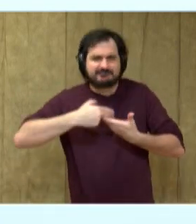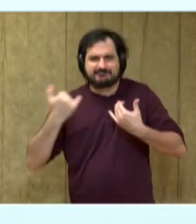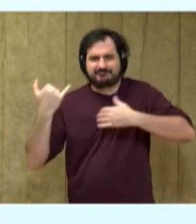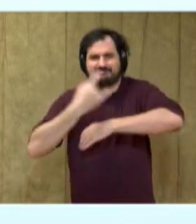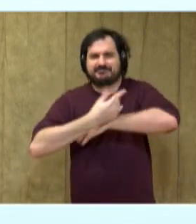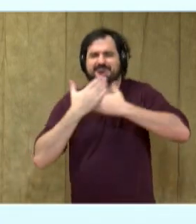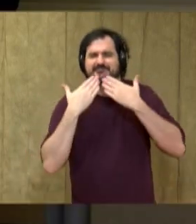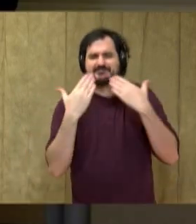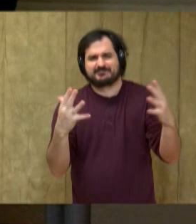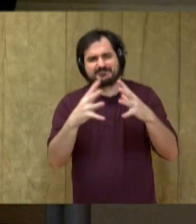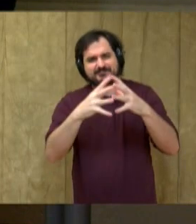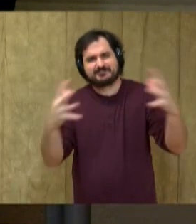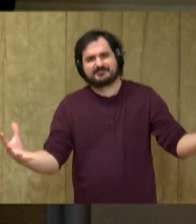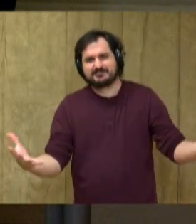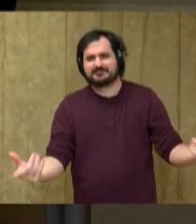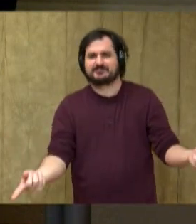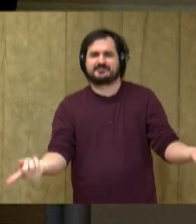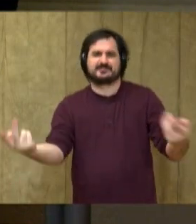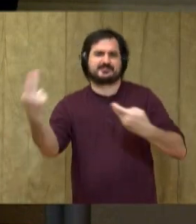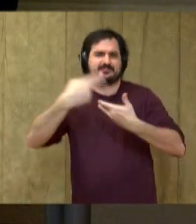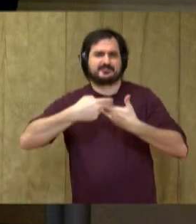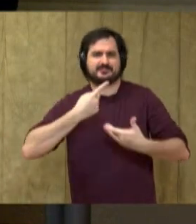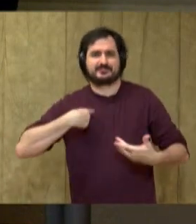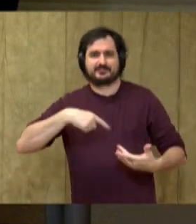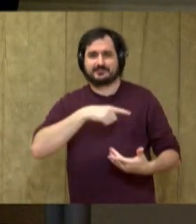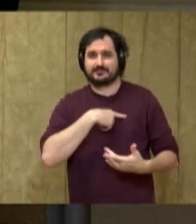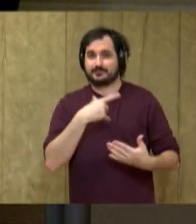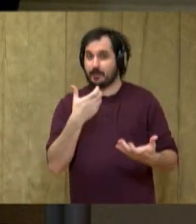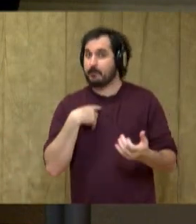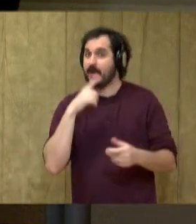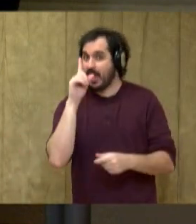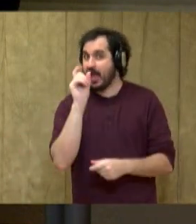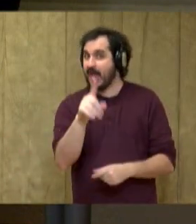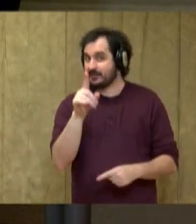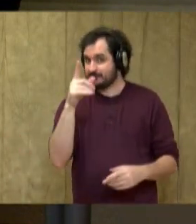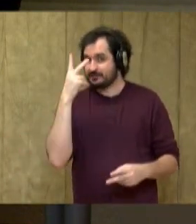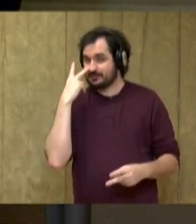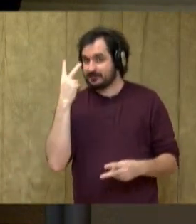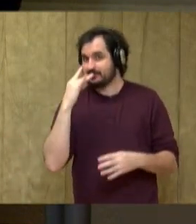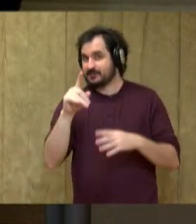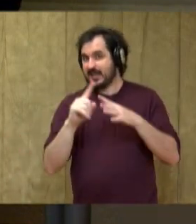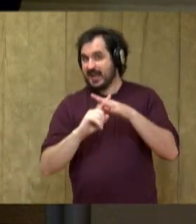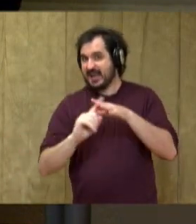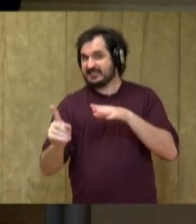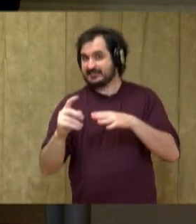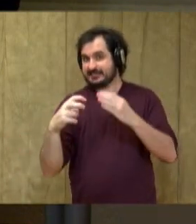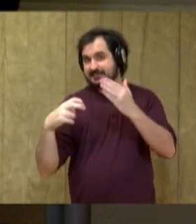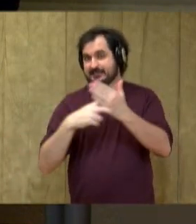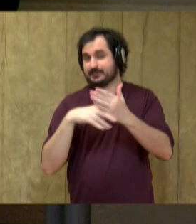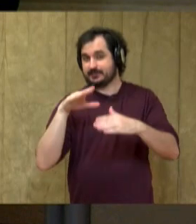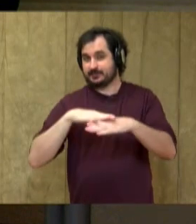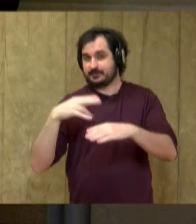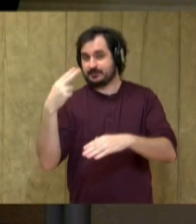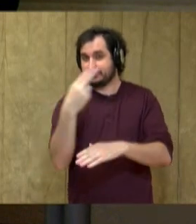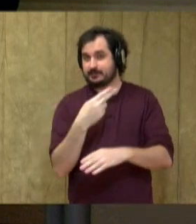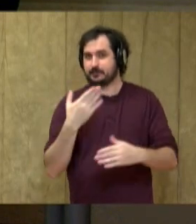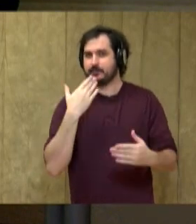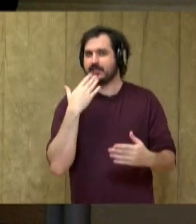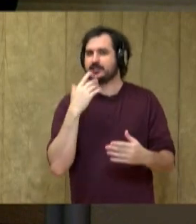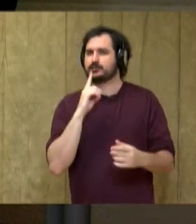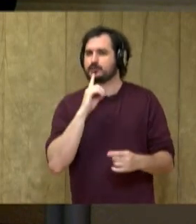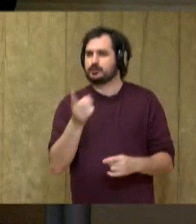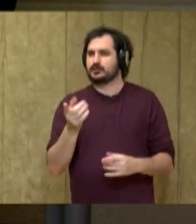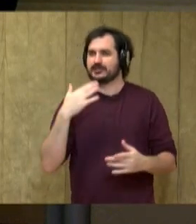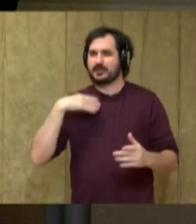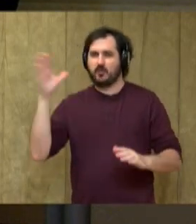for joining us. This is our exit ticket. I'm going to ask to see it on Thursday. Make sure that you give a wave and a clap for Miss